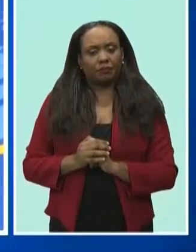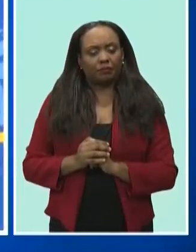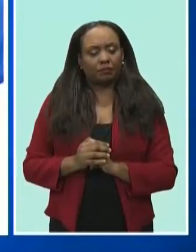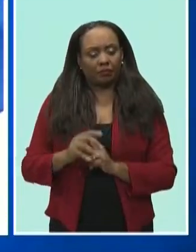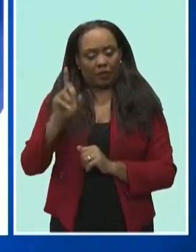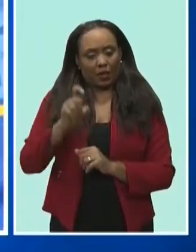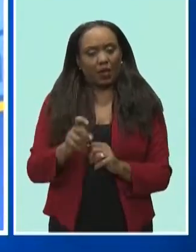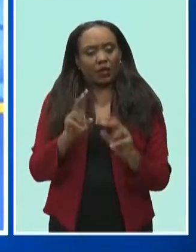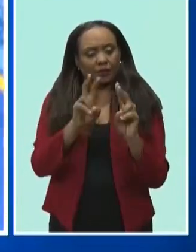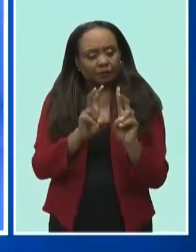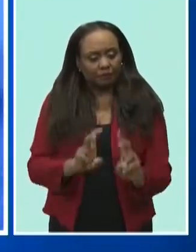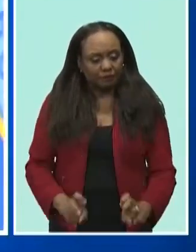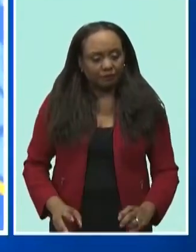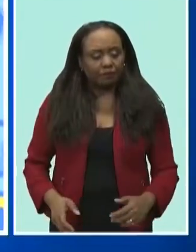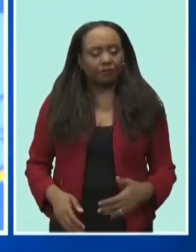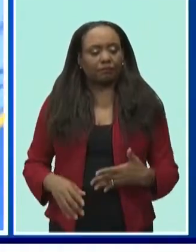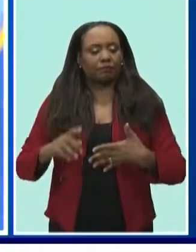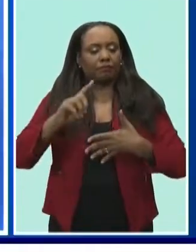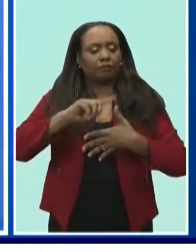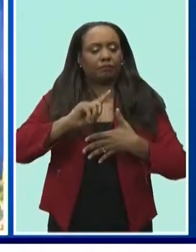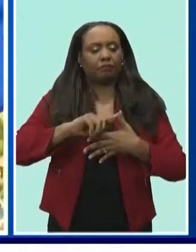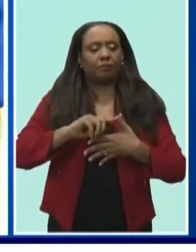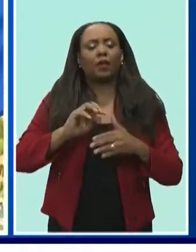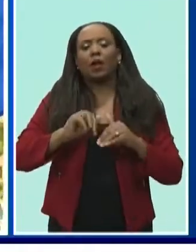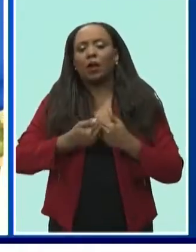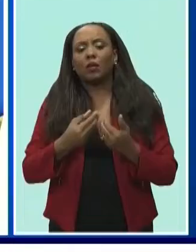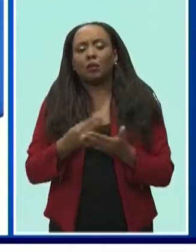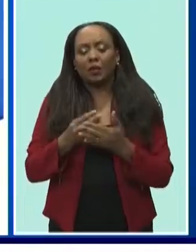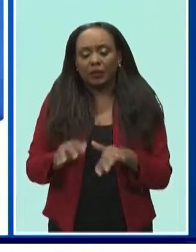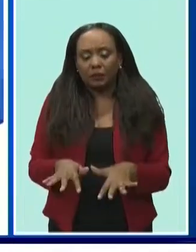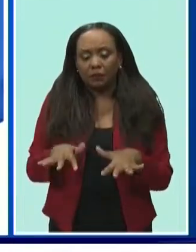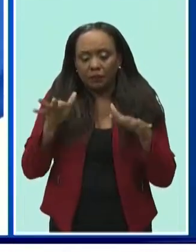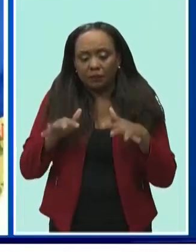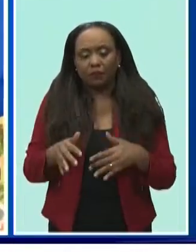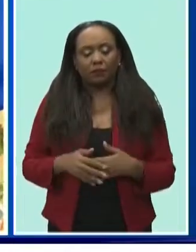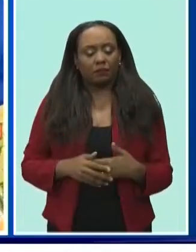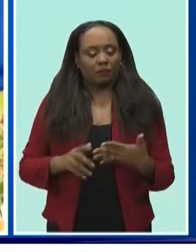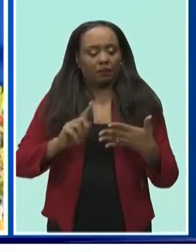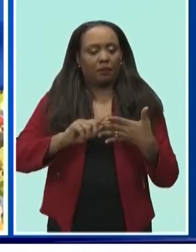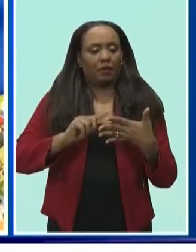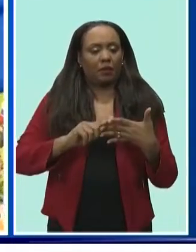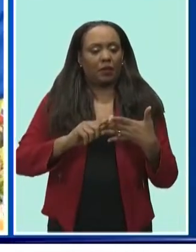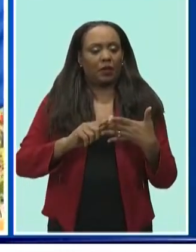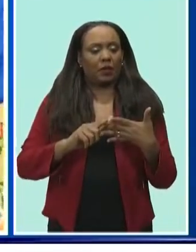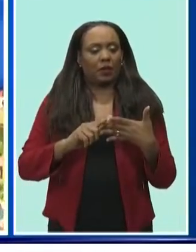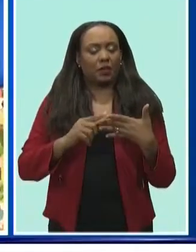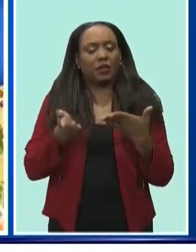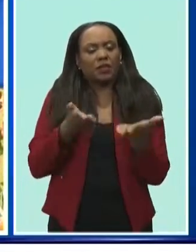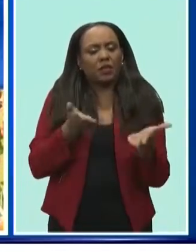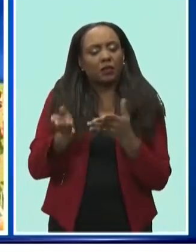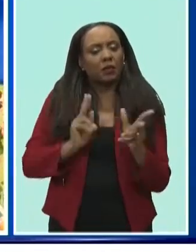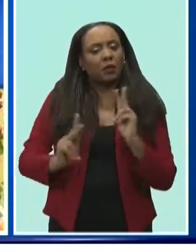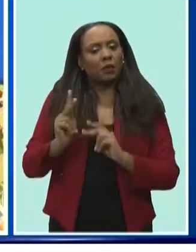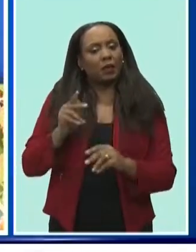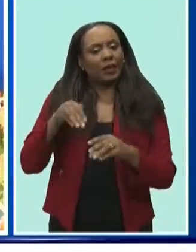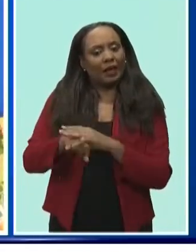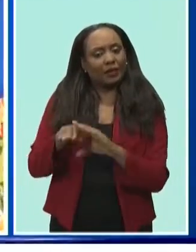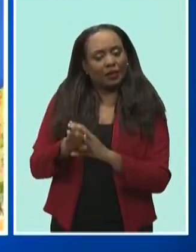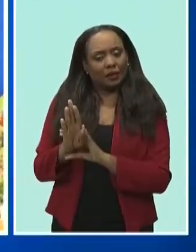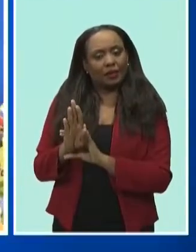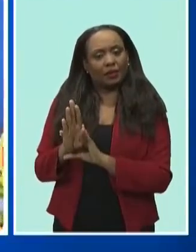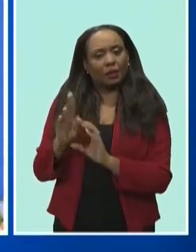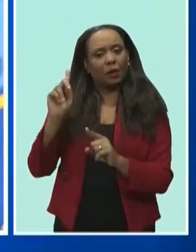a fair means of raising funds and an agreed guaranteed package of services that people can access when